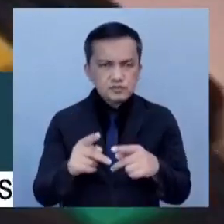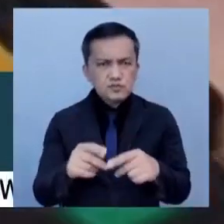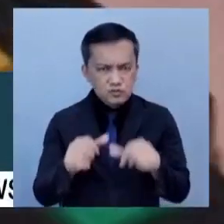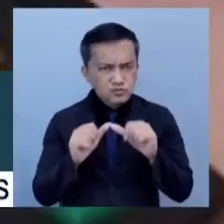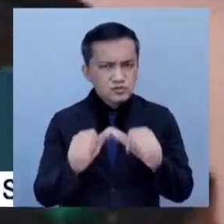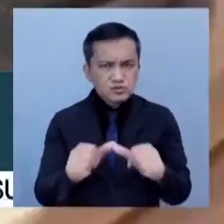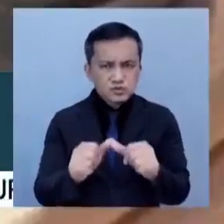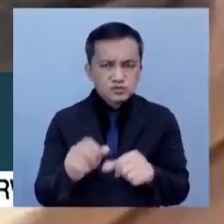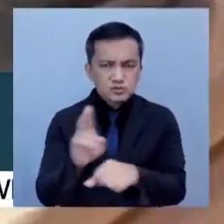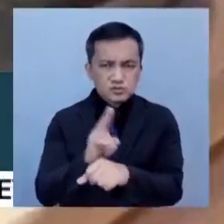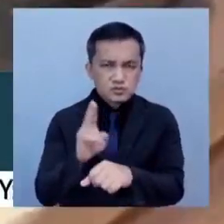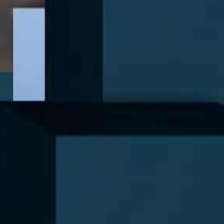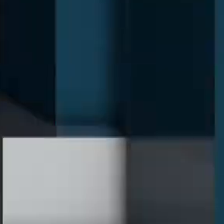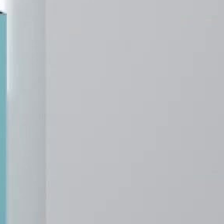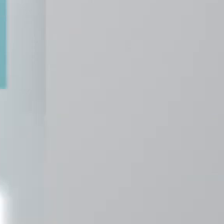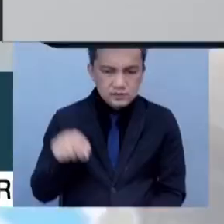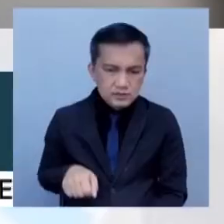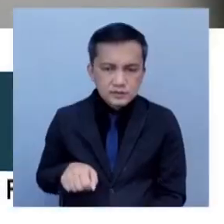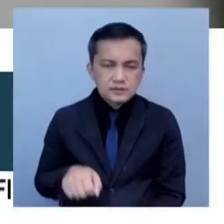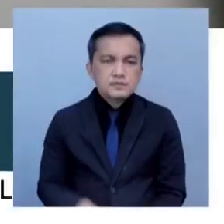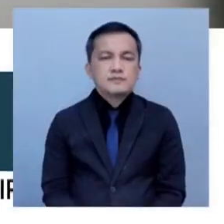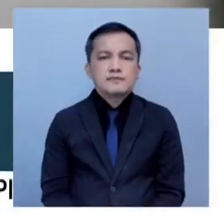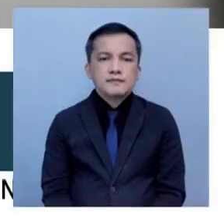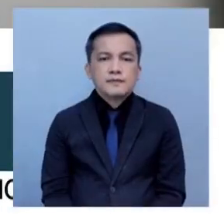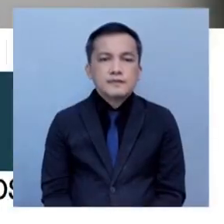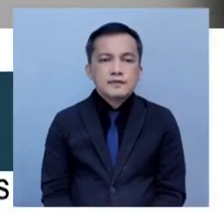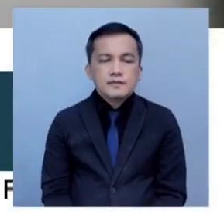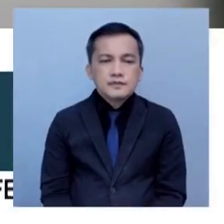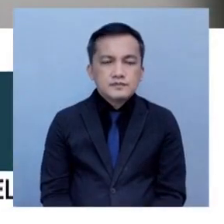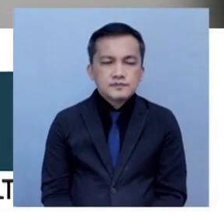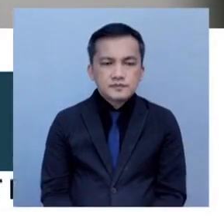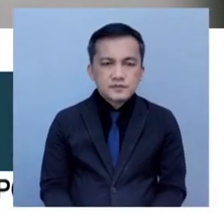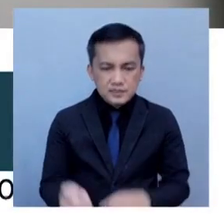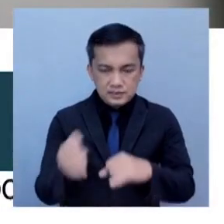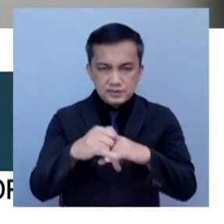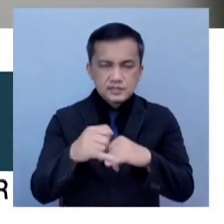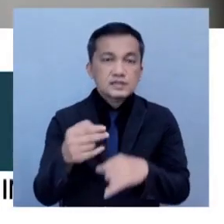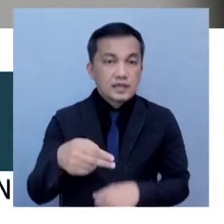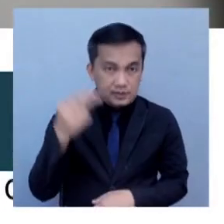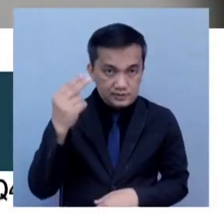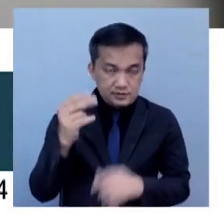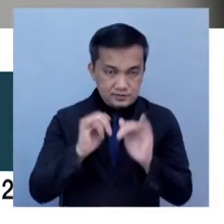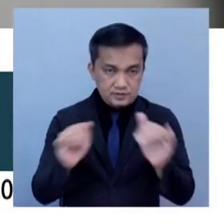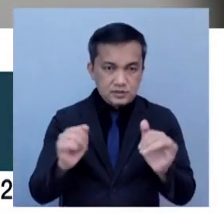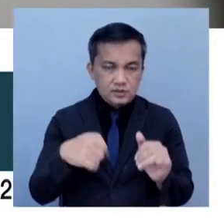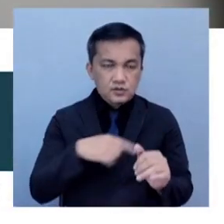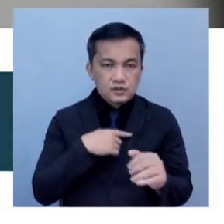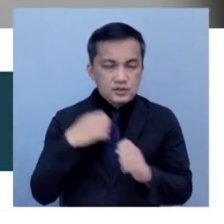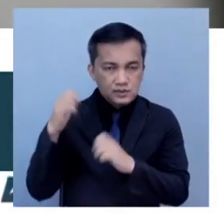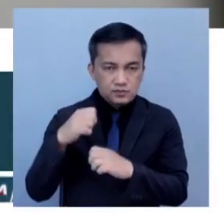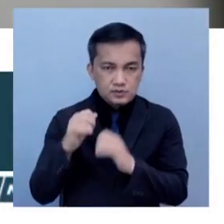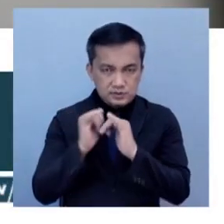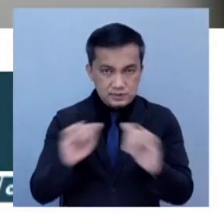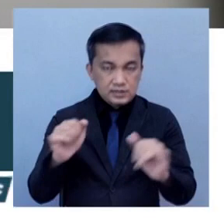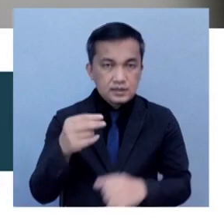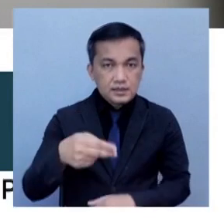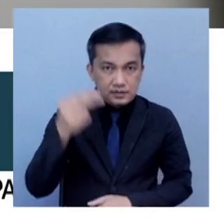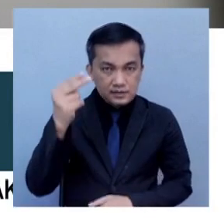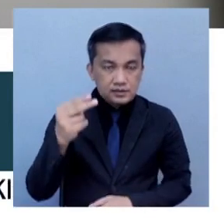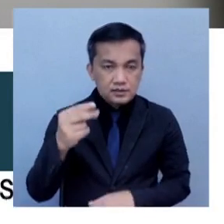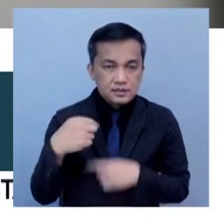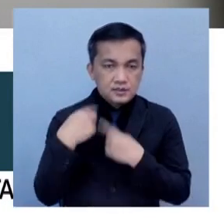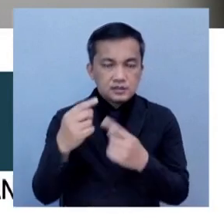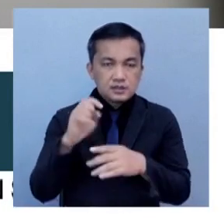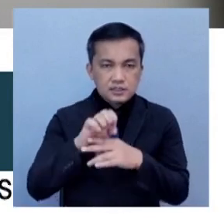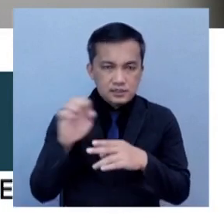credit cards. The interest rates are still high. In fact, we expect it to remain high maybe till the end of the